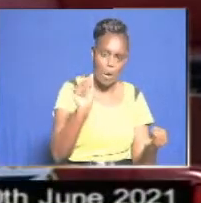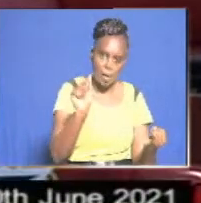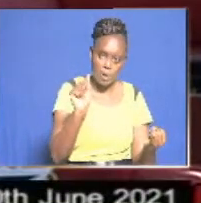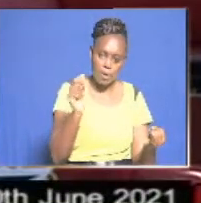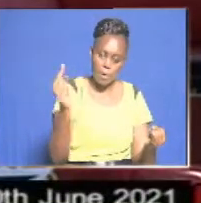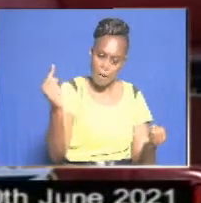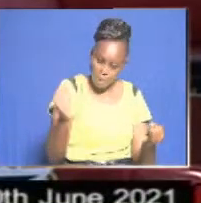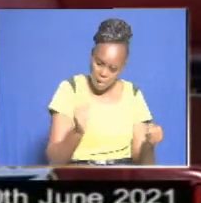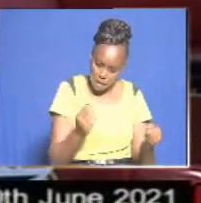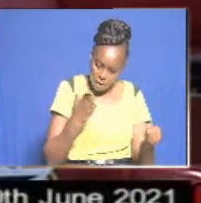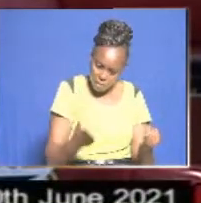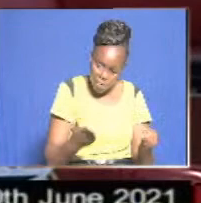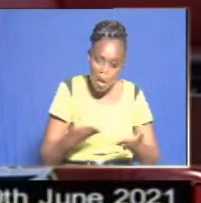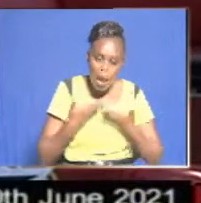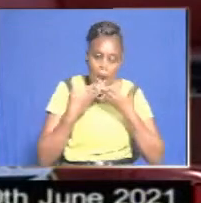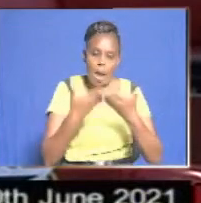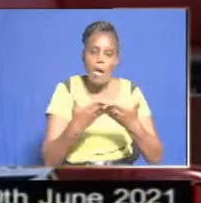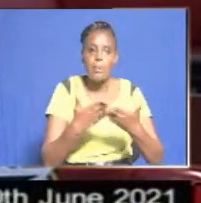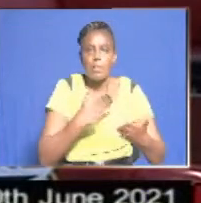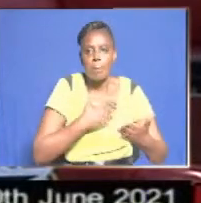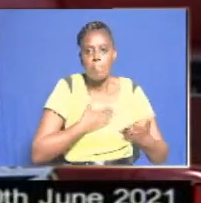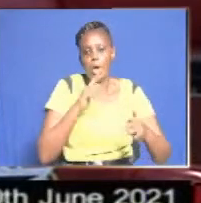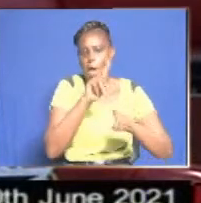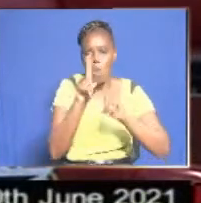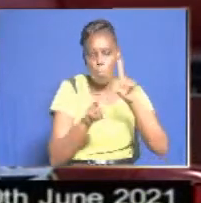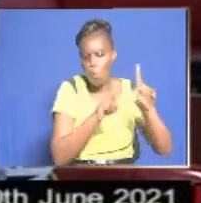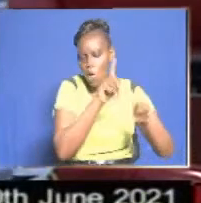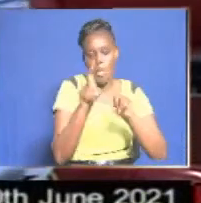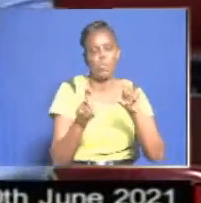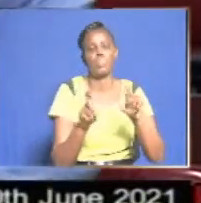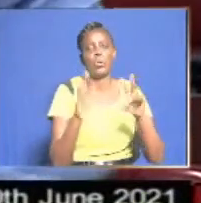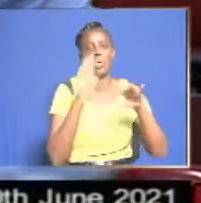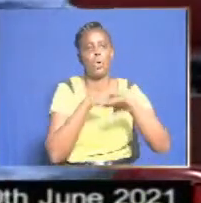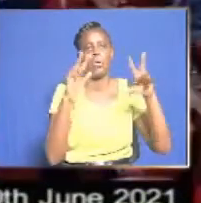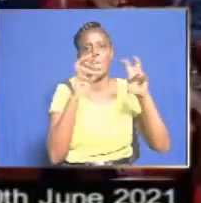respond to the issues that I had raised in that question, Mr. Speaker.